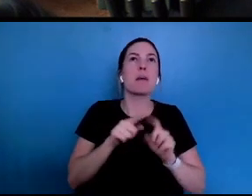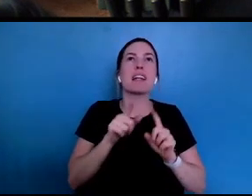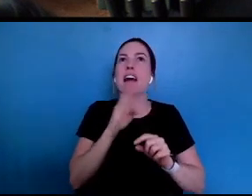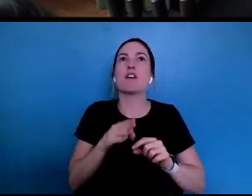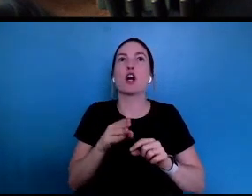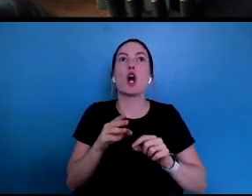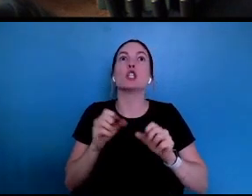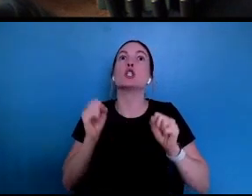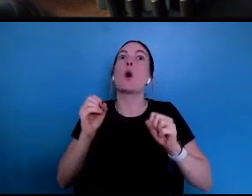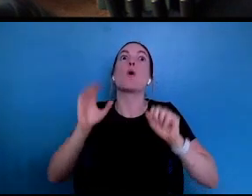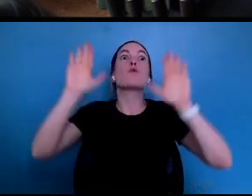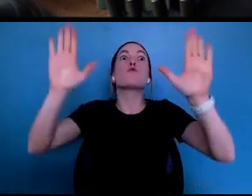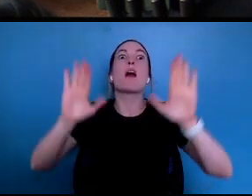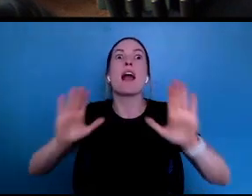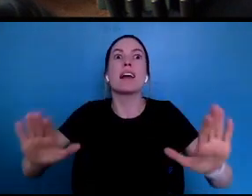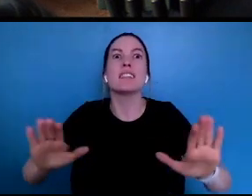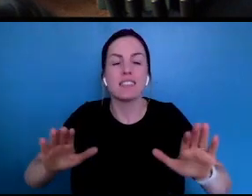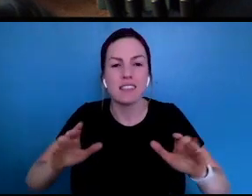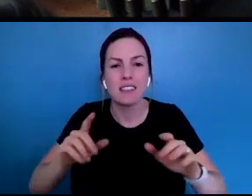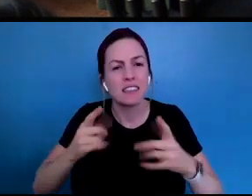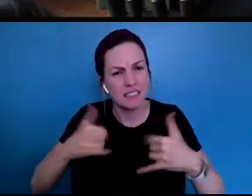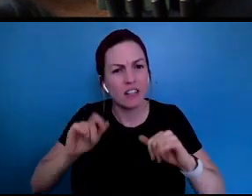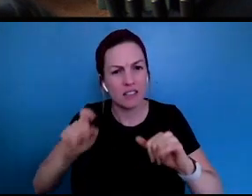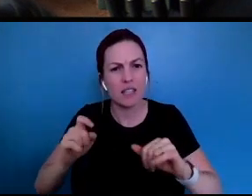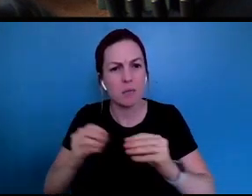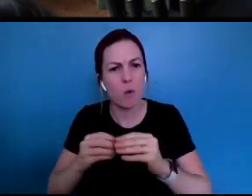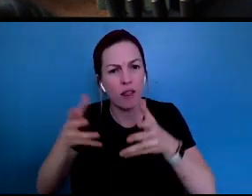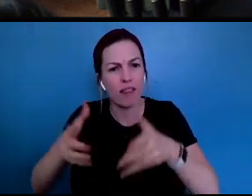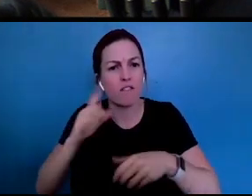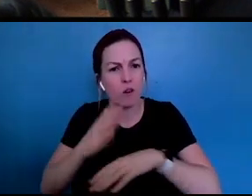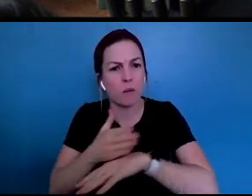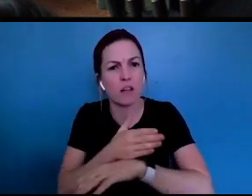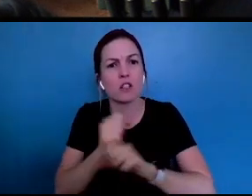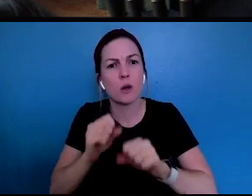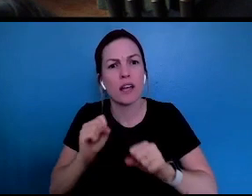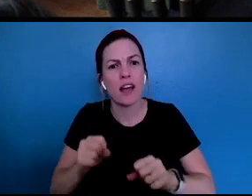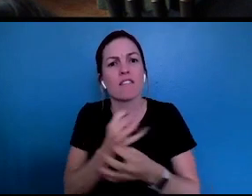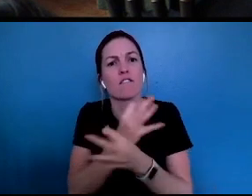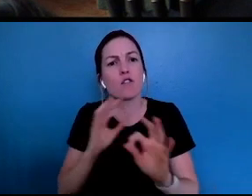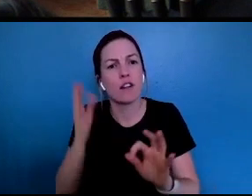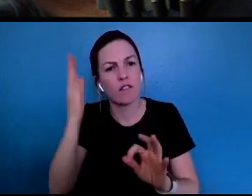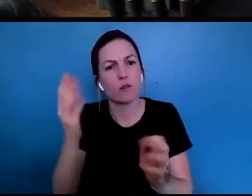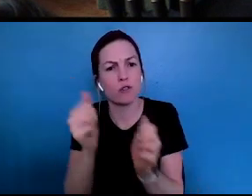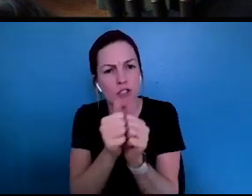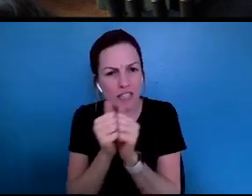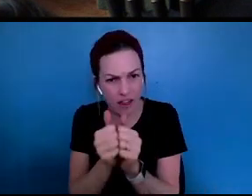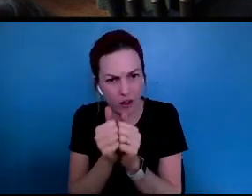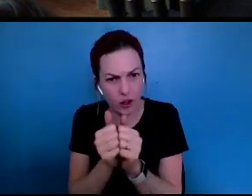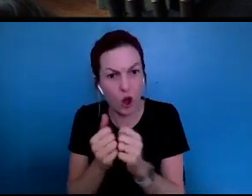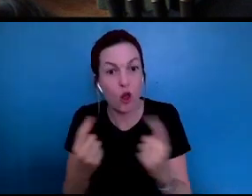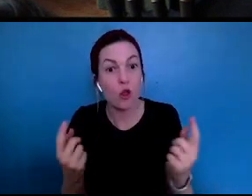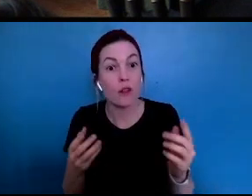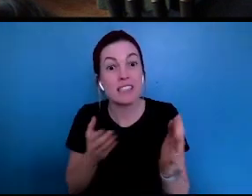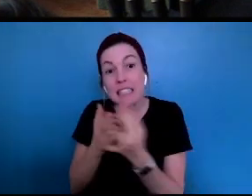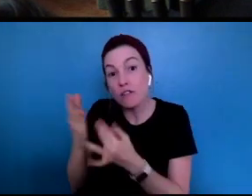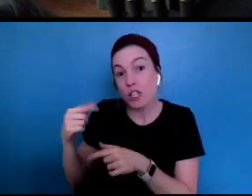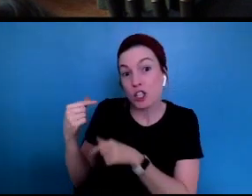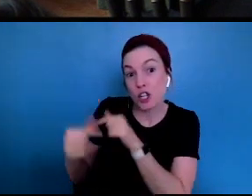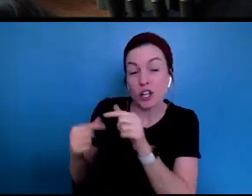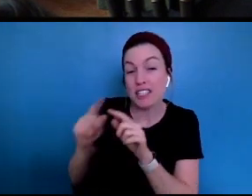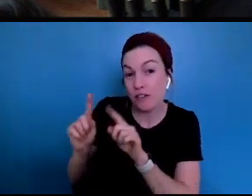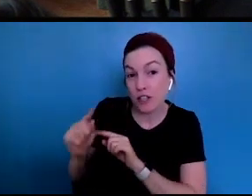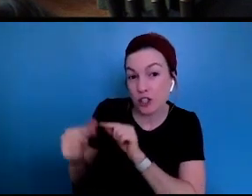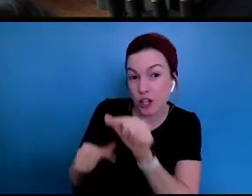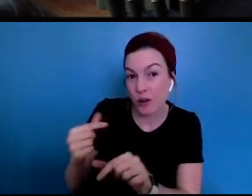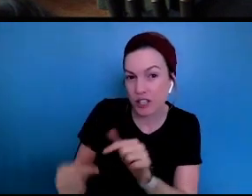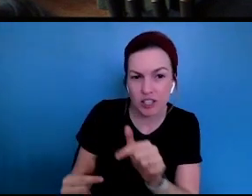some room for dissent, so that we can free the future together across generations, instead of thinking about solutionism for this